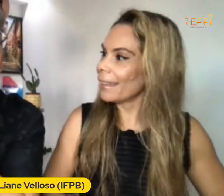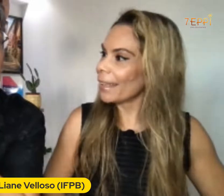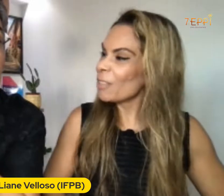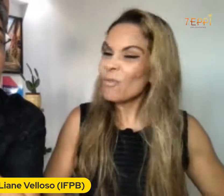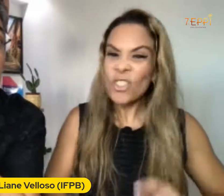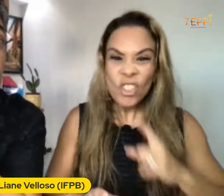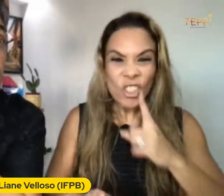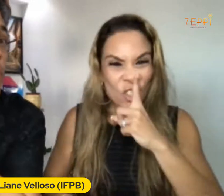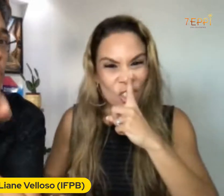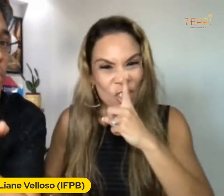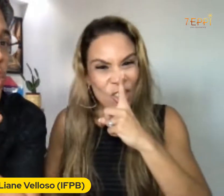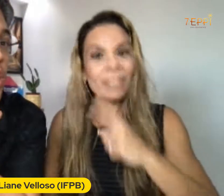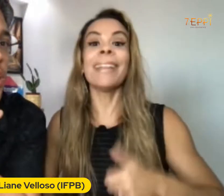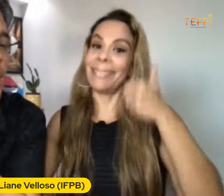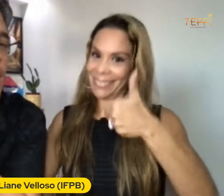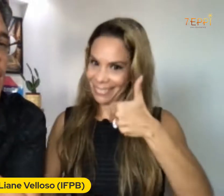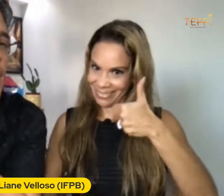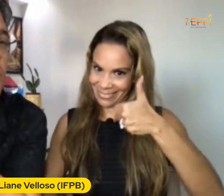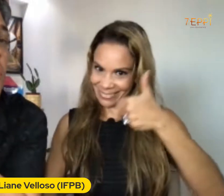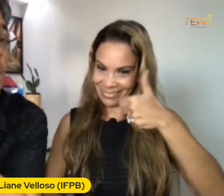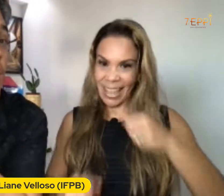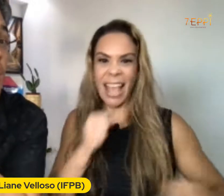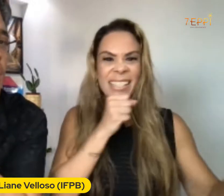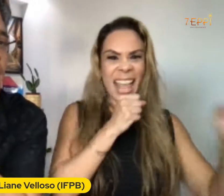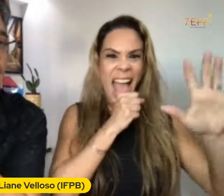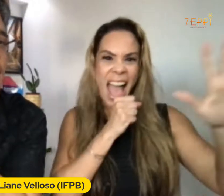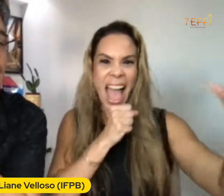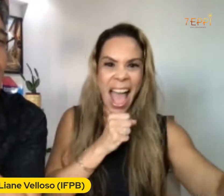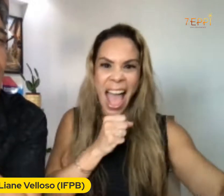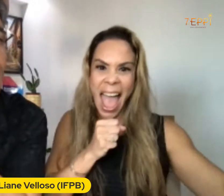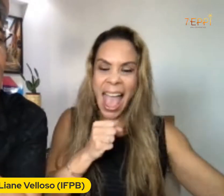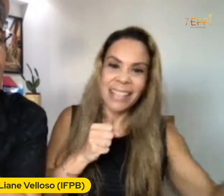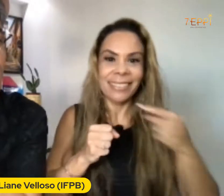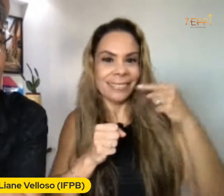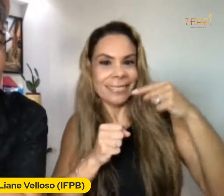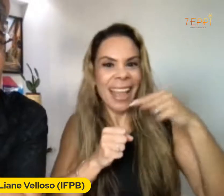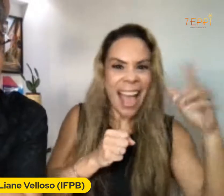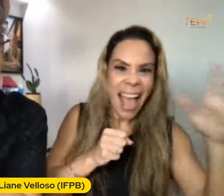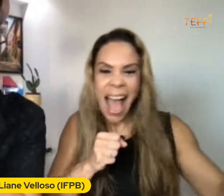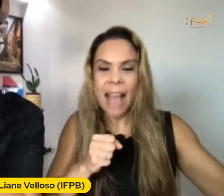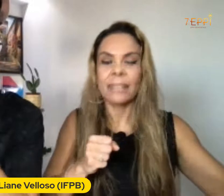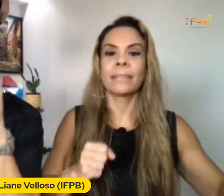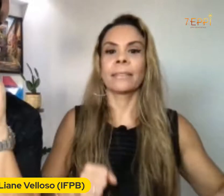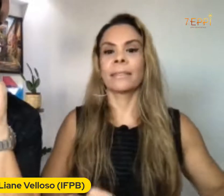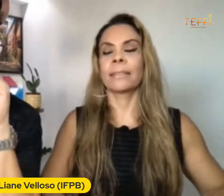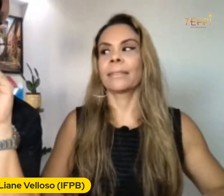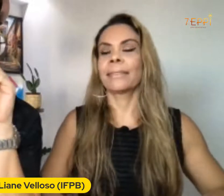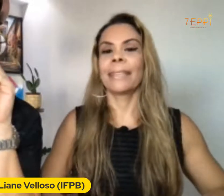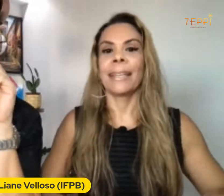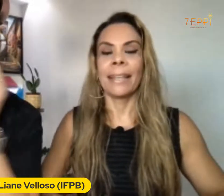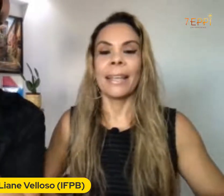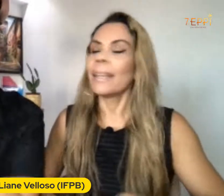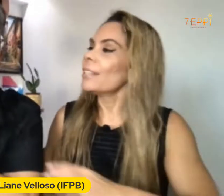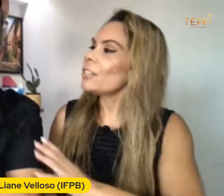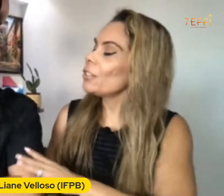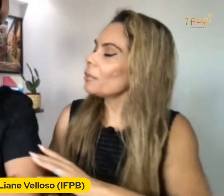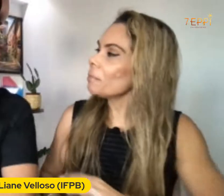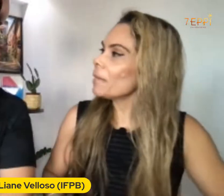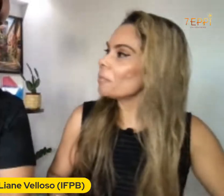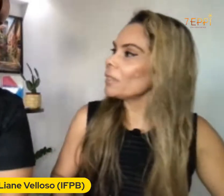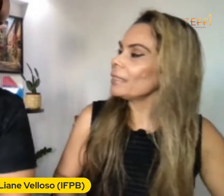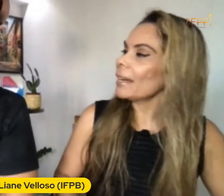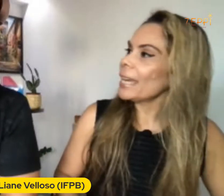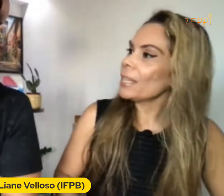have something before, but after that, we are going to have a raffle. Yes, sorry. Do